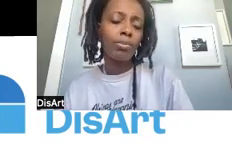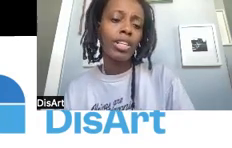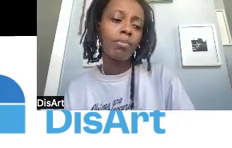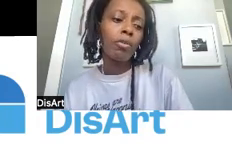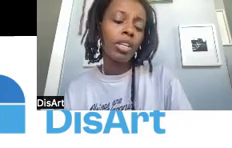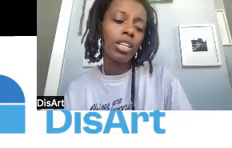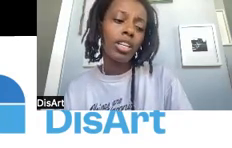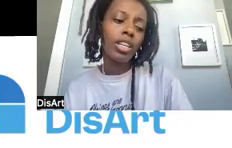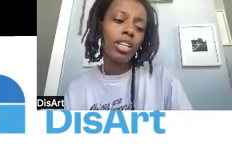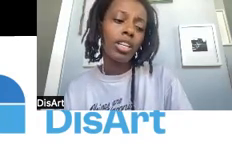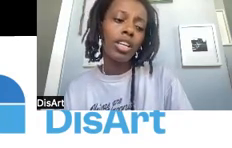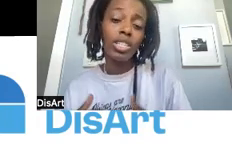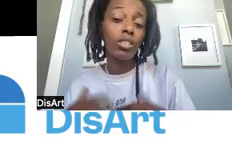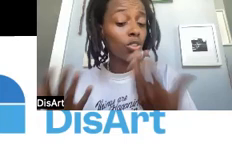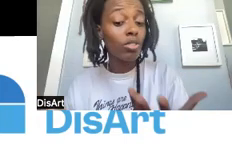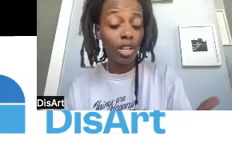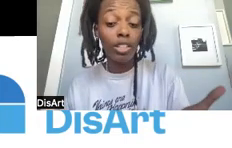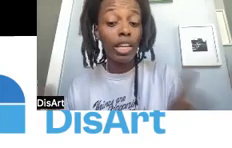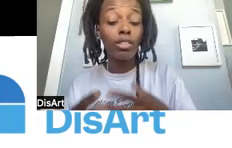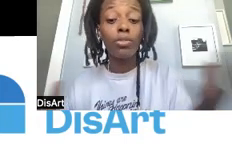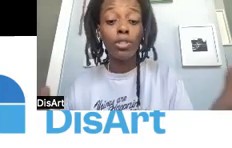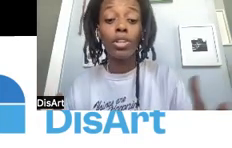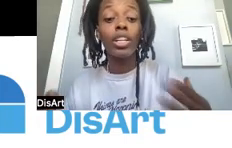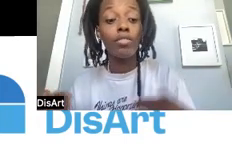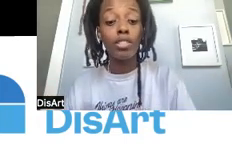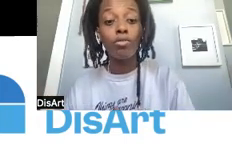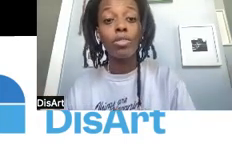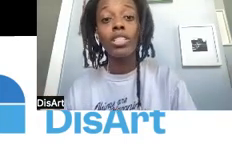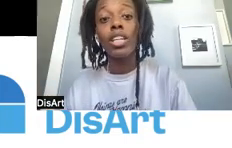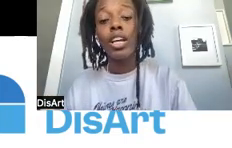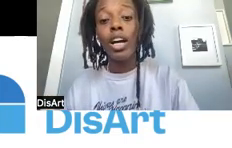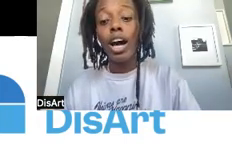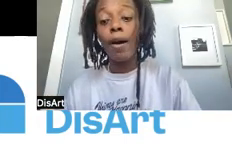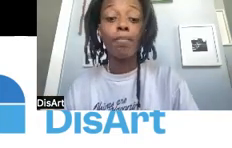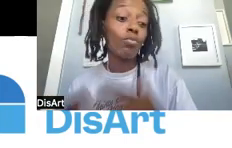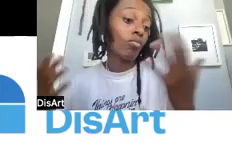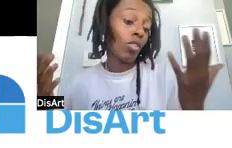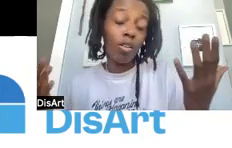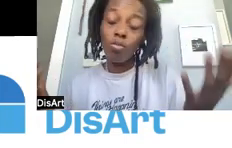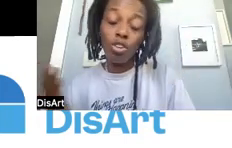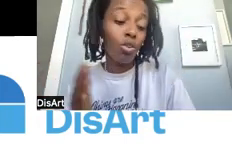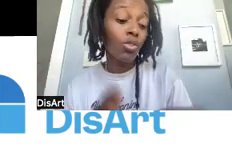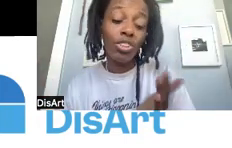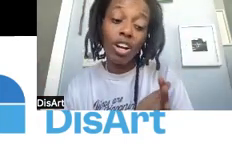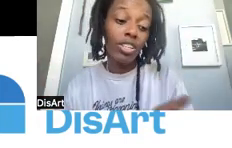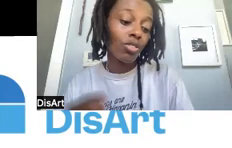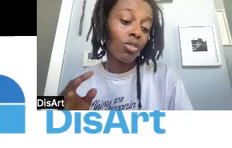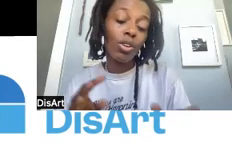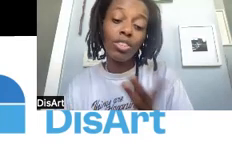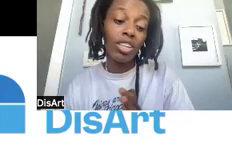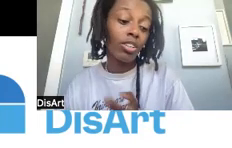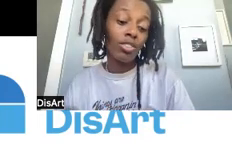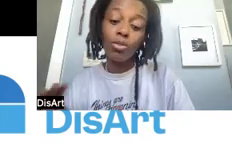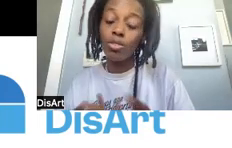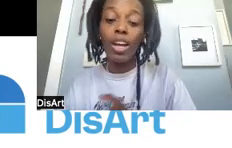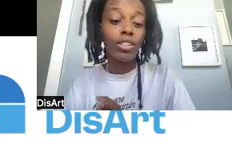now in this present moment and who's currently at the forefront of these movements. You know, who are the artists, who